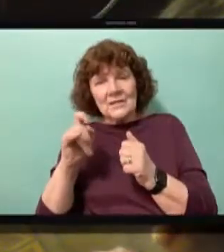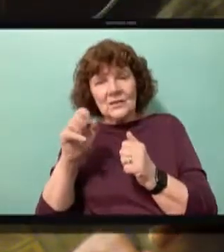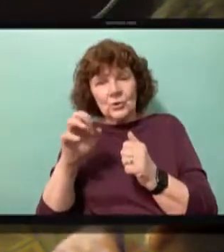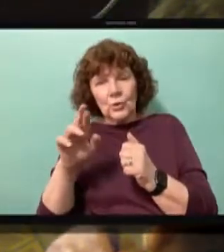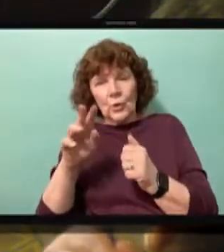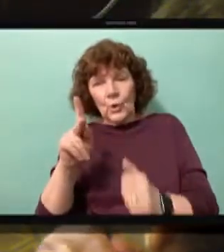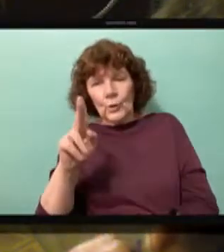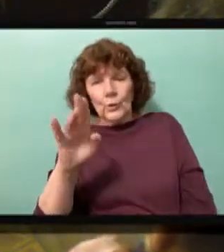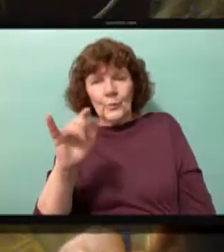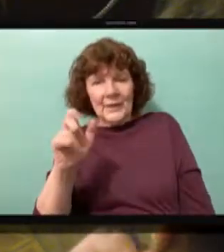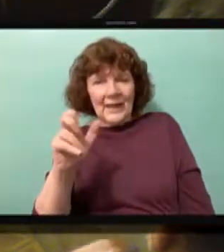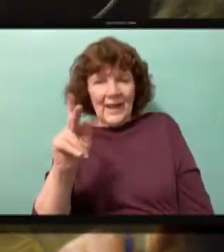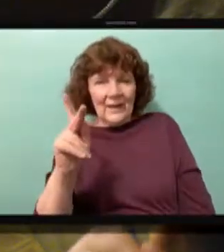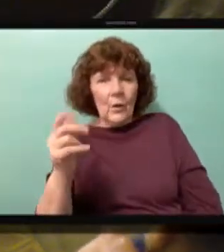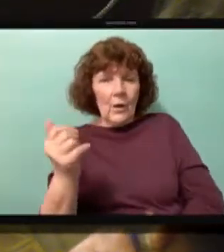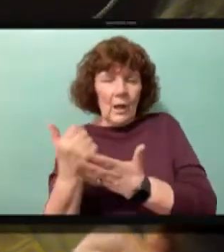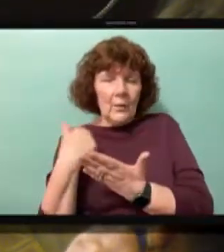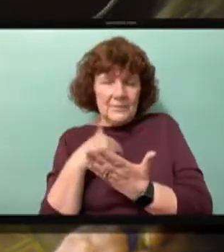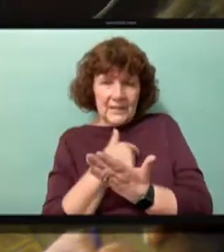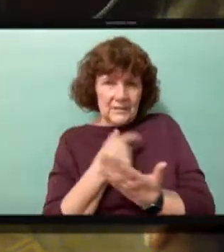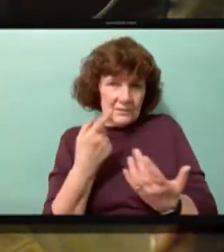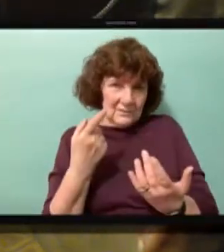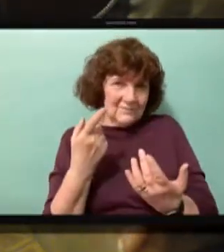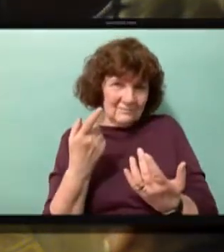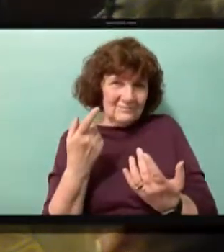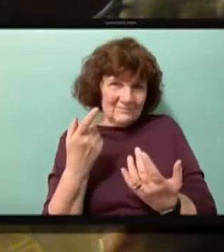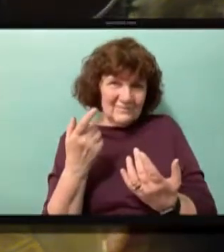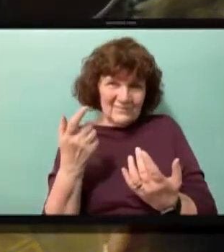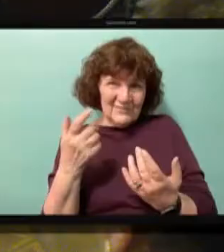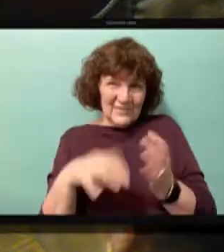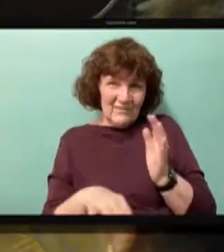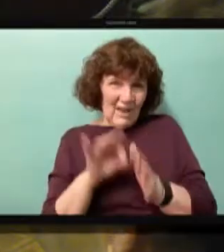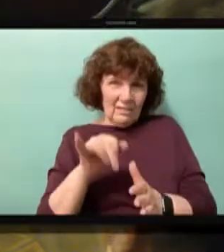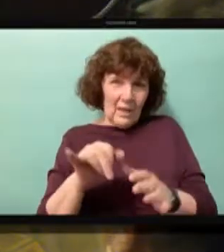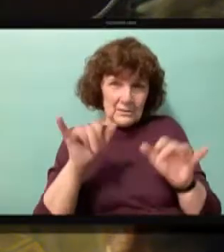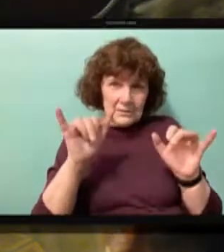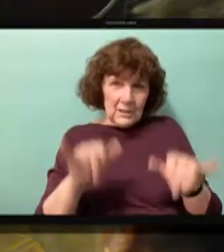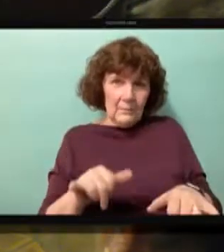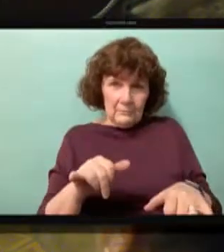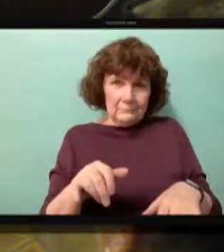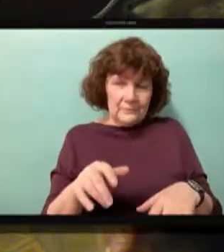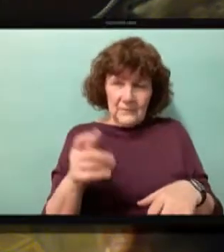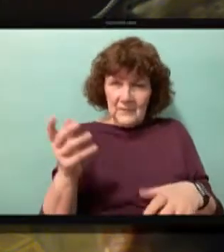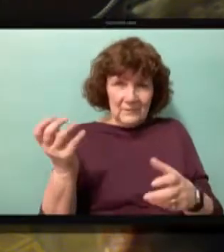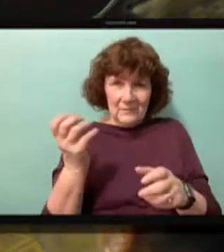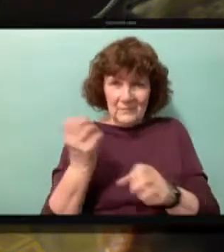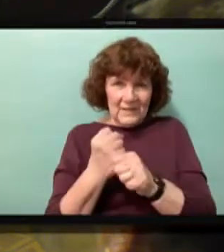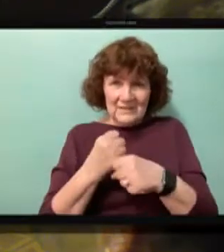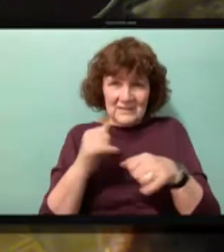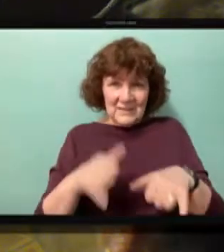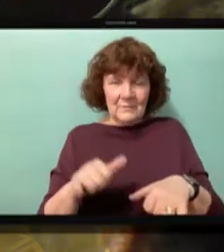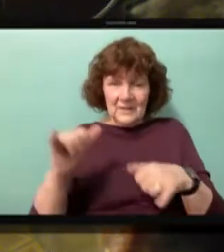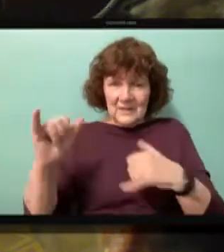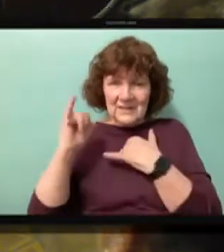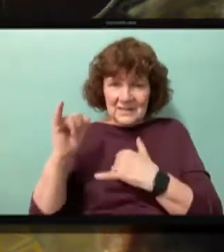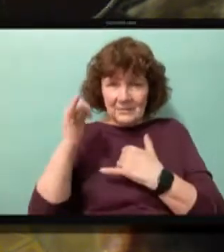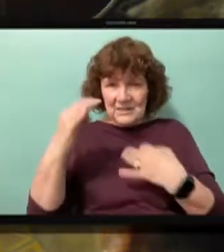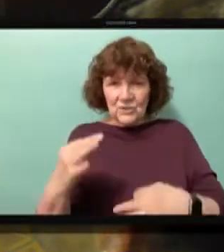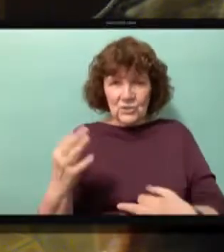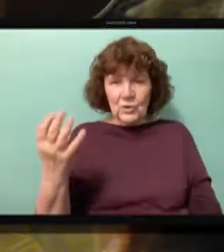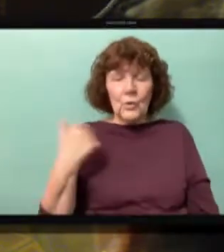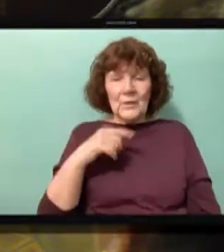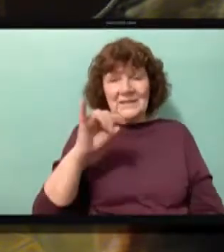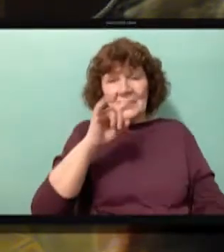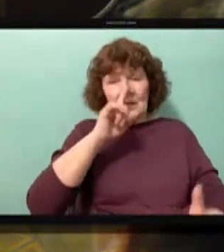these same conclusions. So law was, you know, also involved in, you know, we did a lot of research, and there was a couple firms that